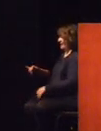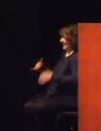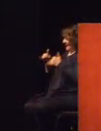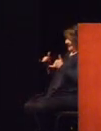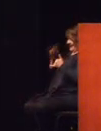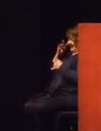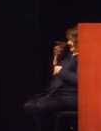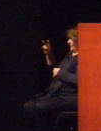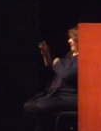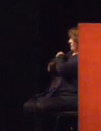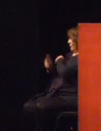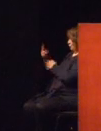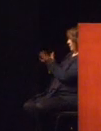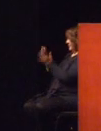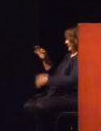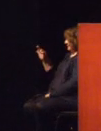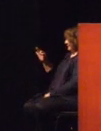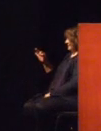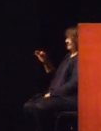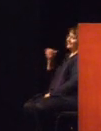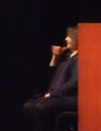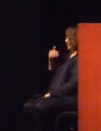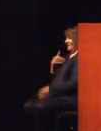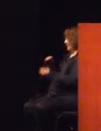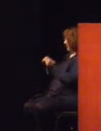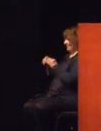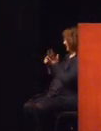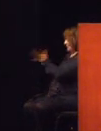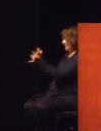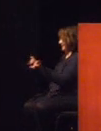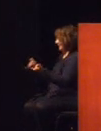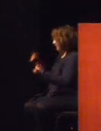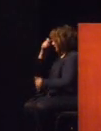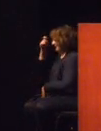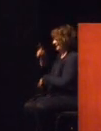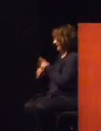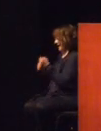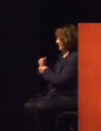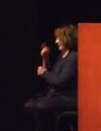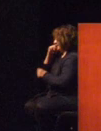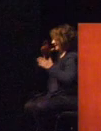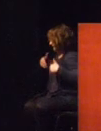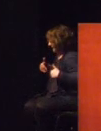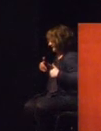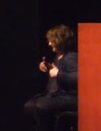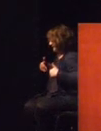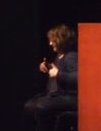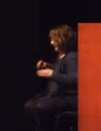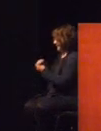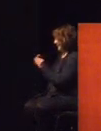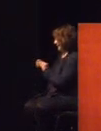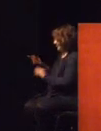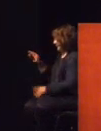of 2019, I don't even have a number to show you today because I can't make sense yet of the number of